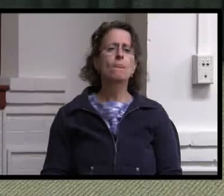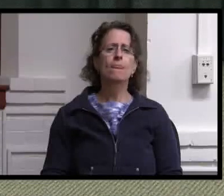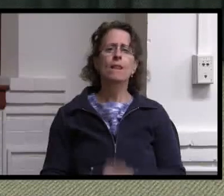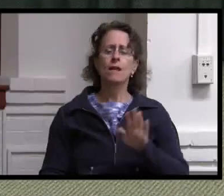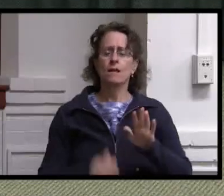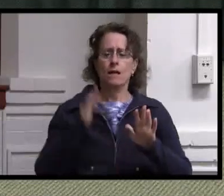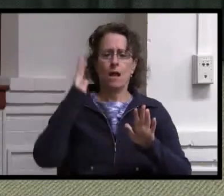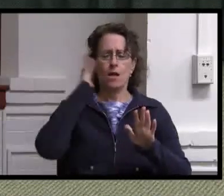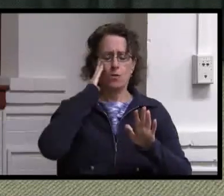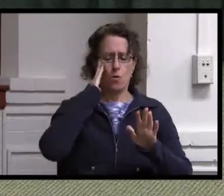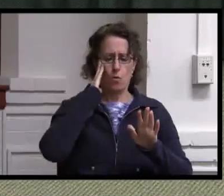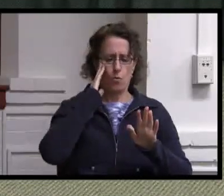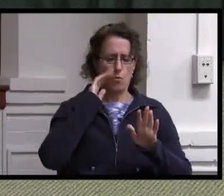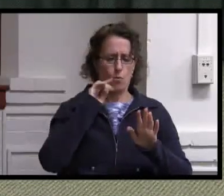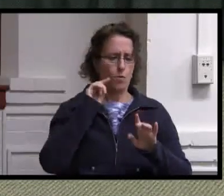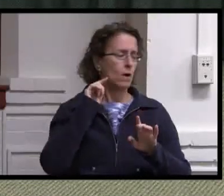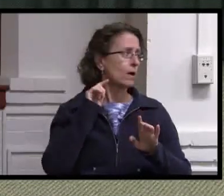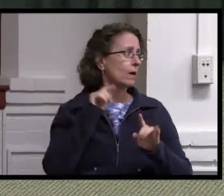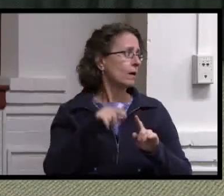thing